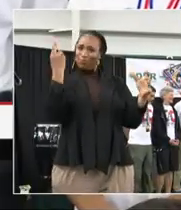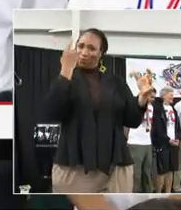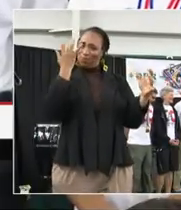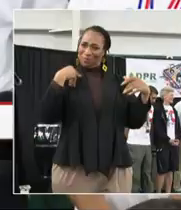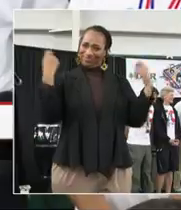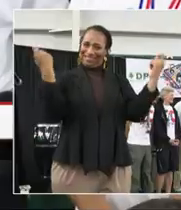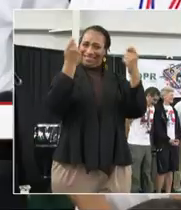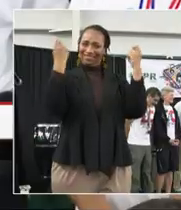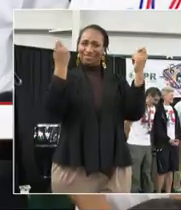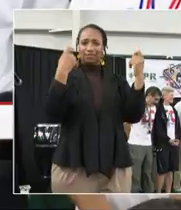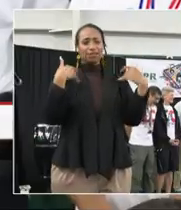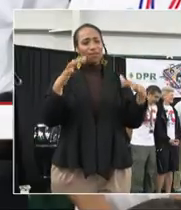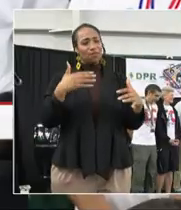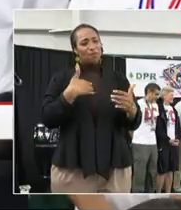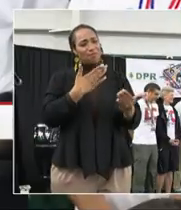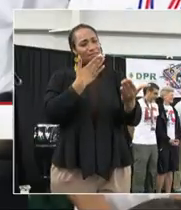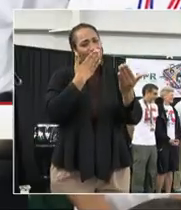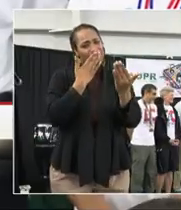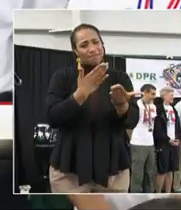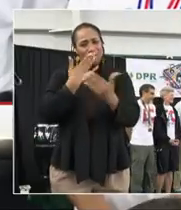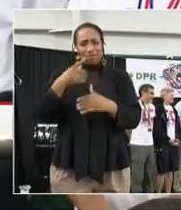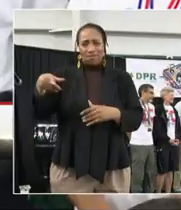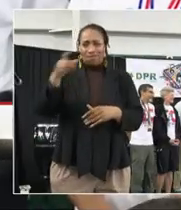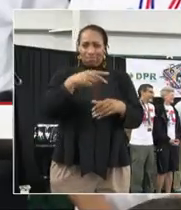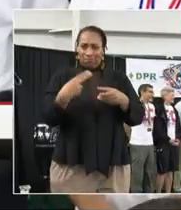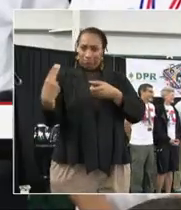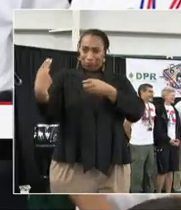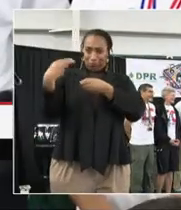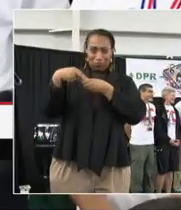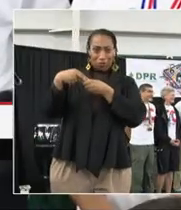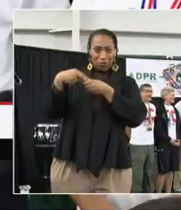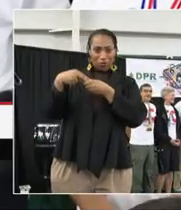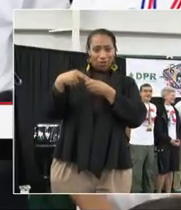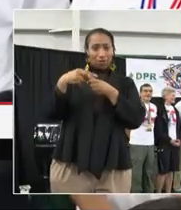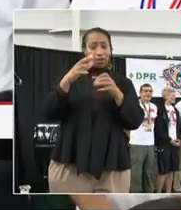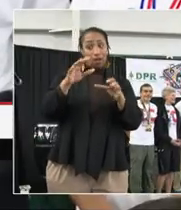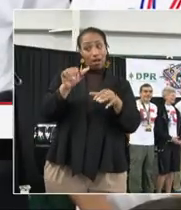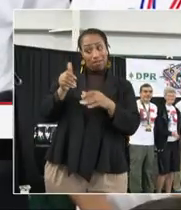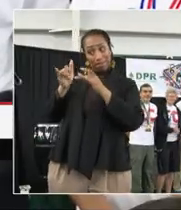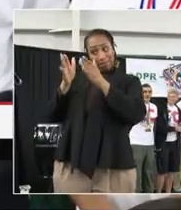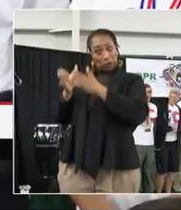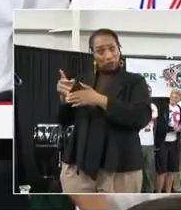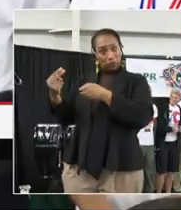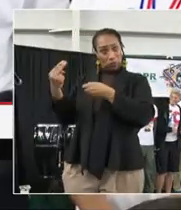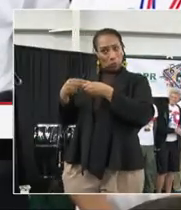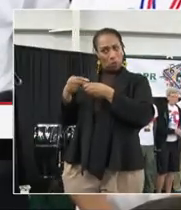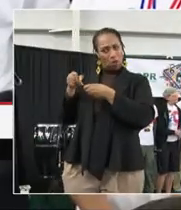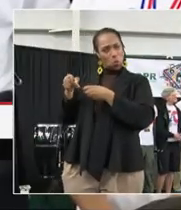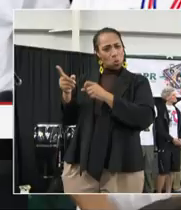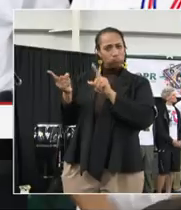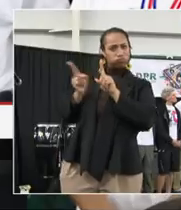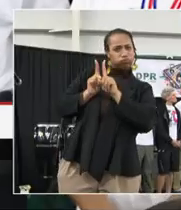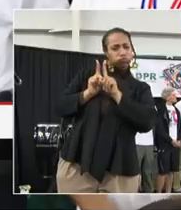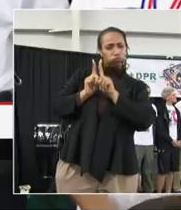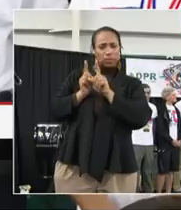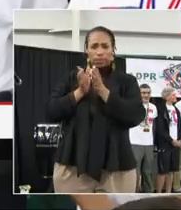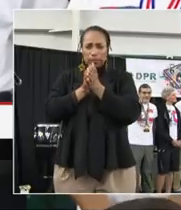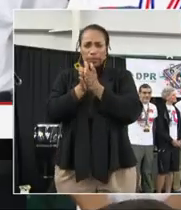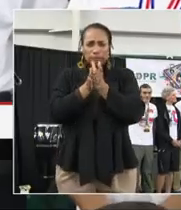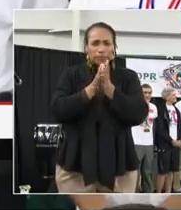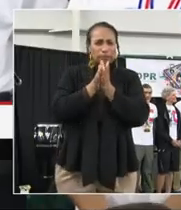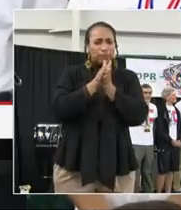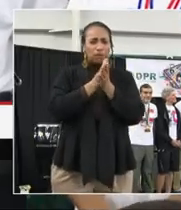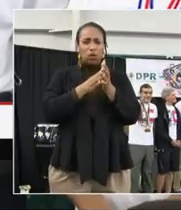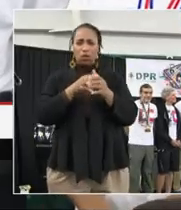grateful to be joined by someone who champions this message every day. She is a tireless advocate for